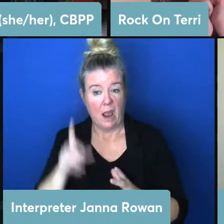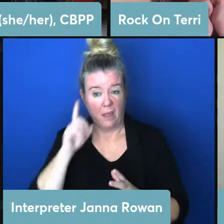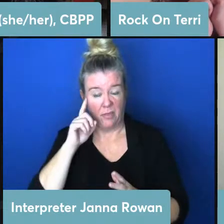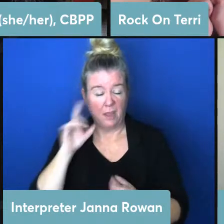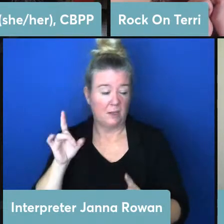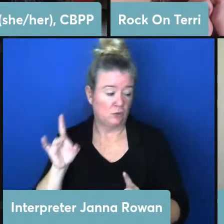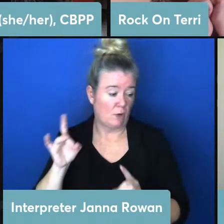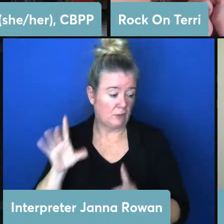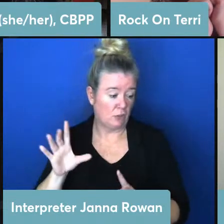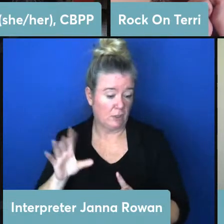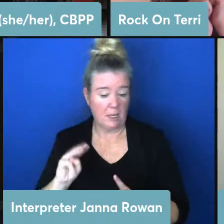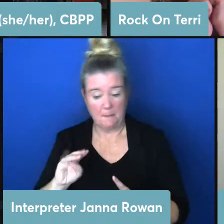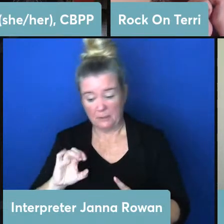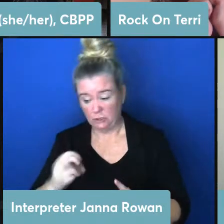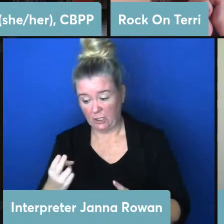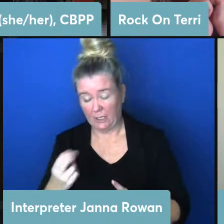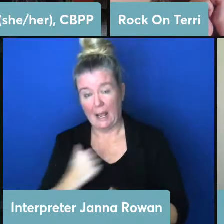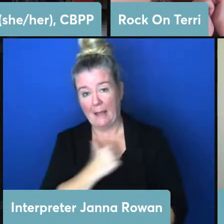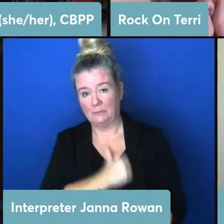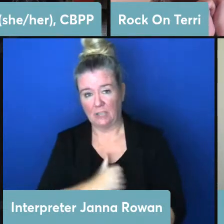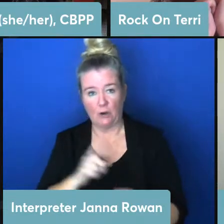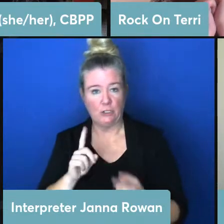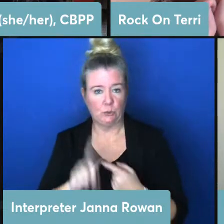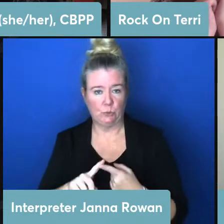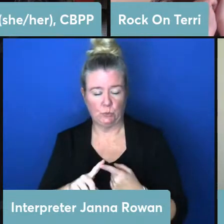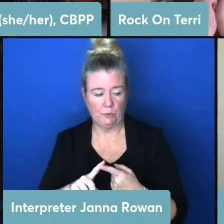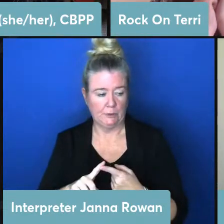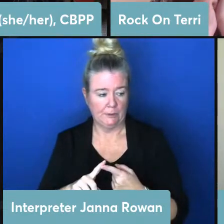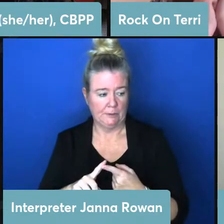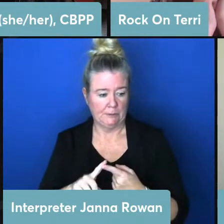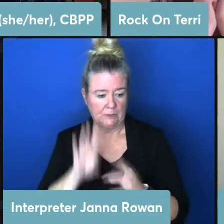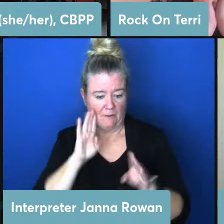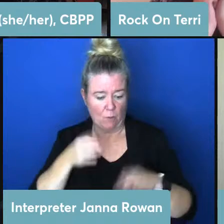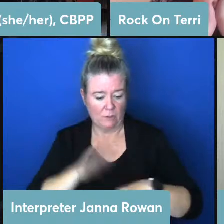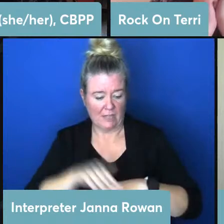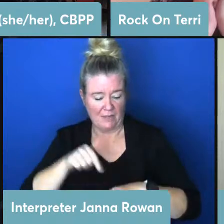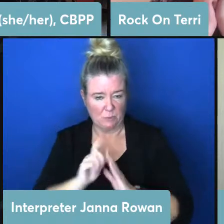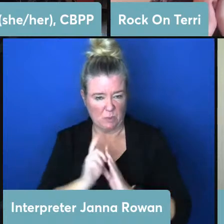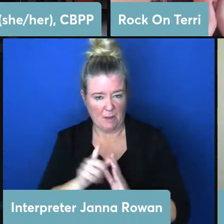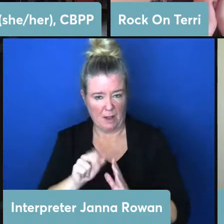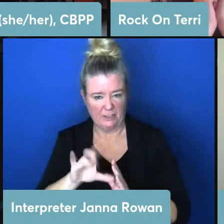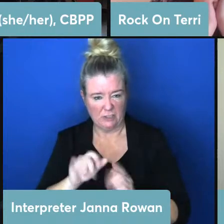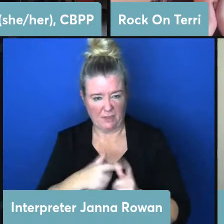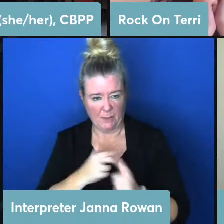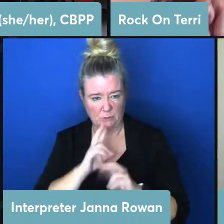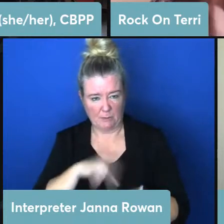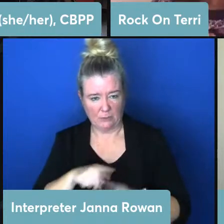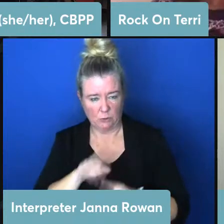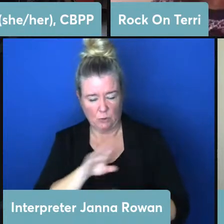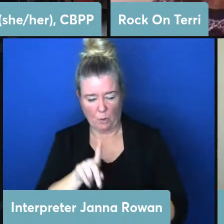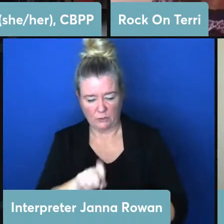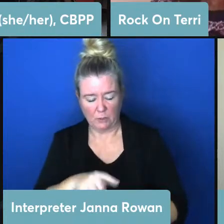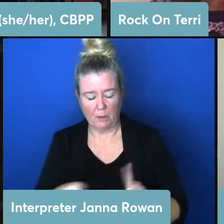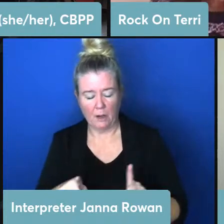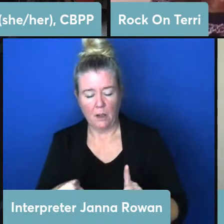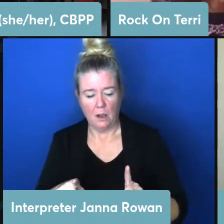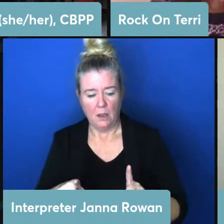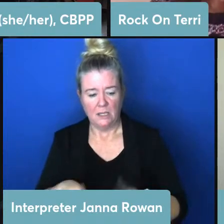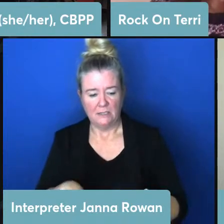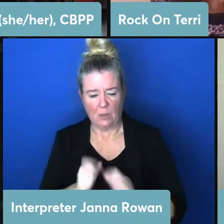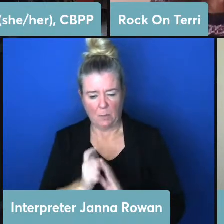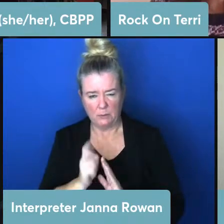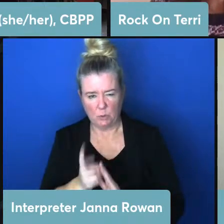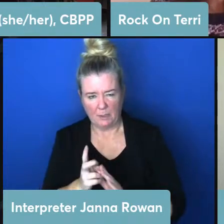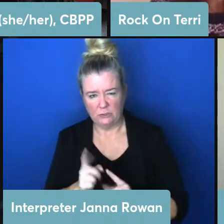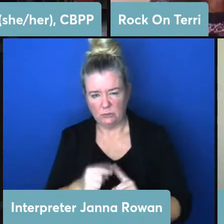tragically, Michigan, and sorry to just focus on this for a minute, Alicia, then I'll respond to your question. But if I could just take a minute or two